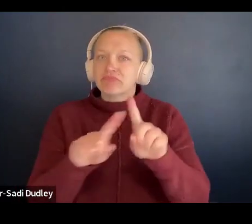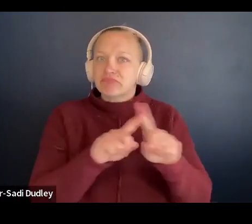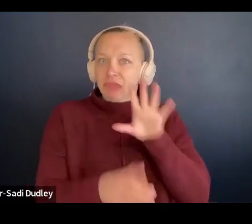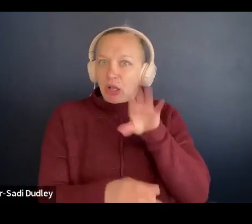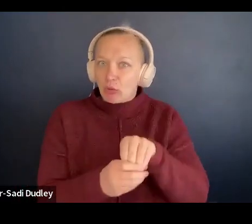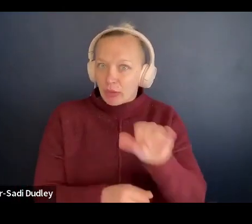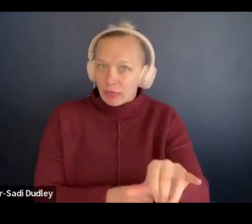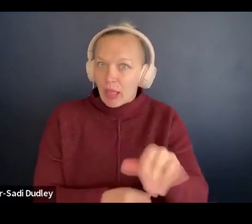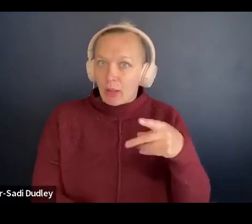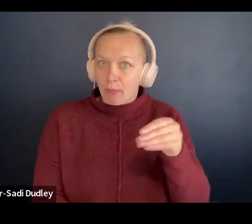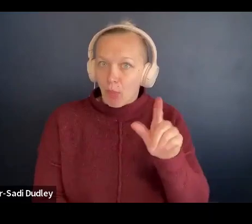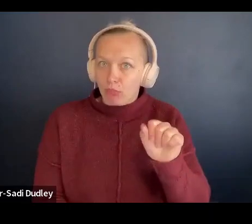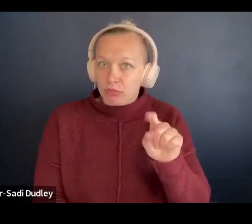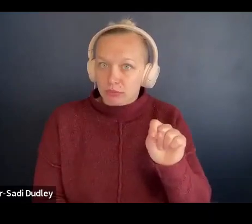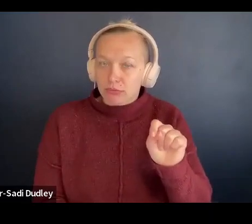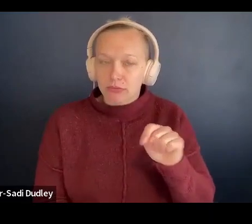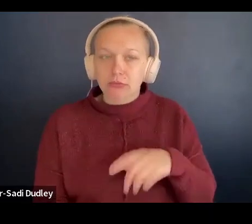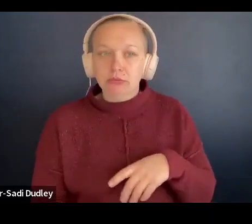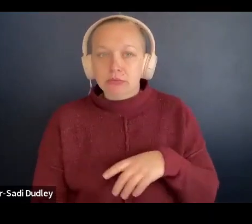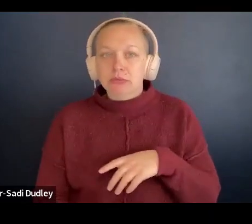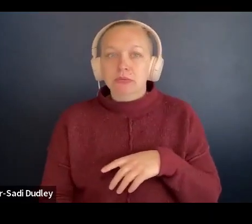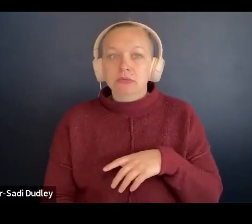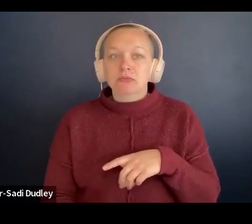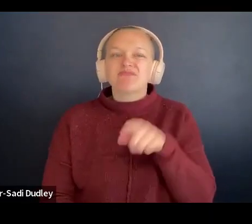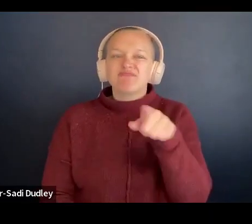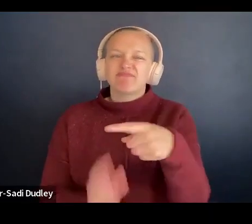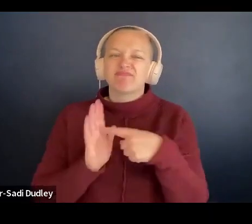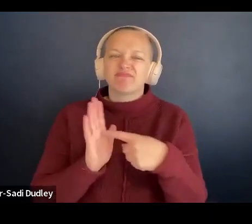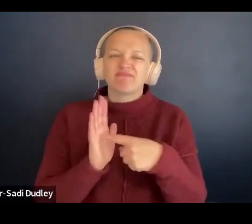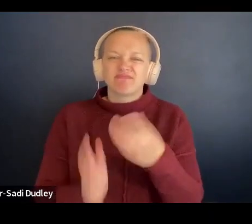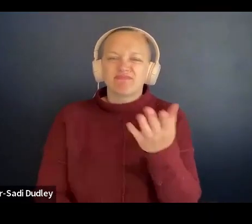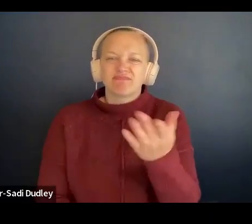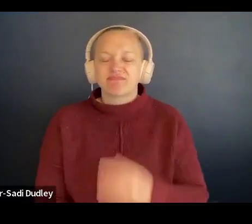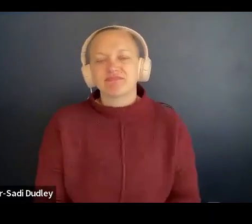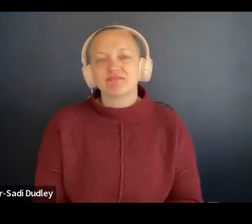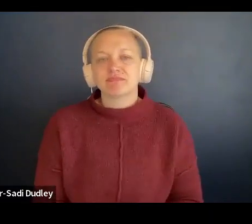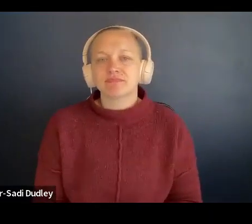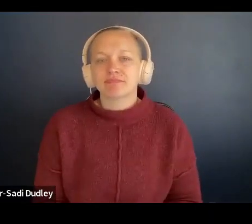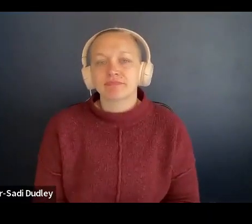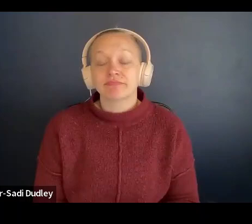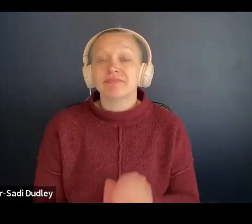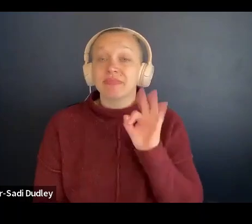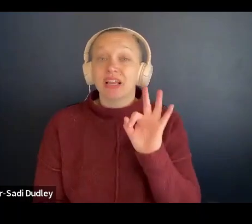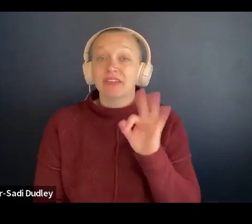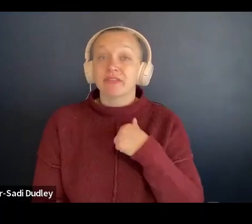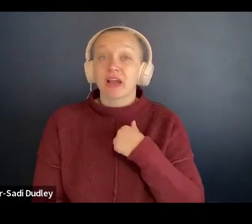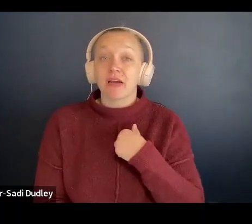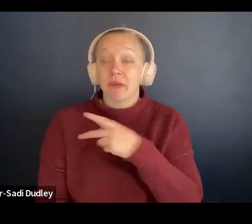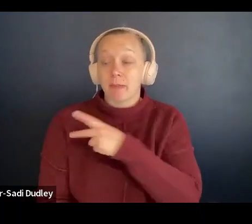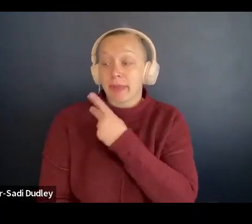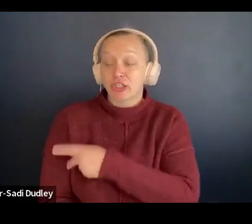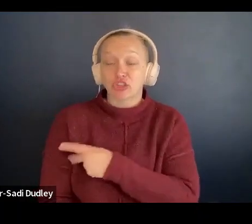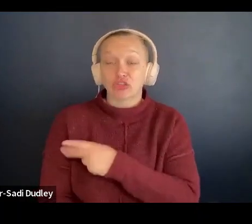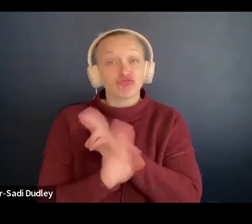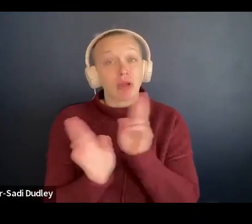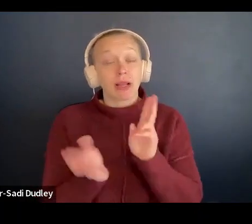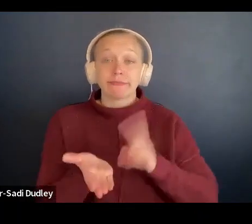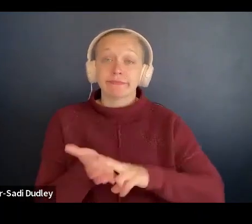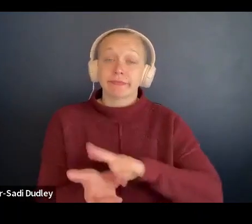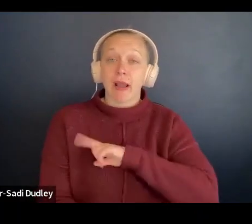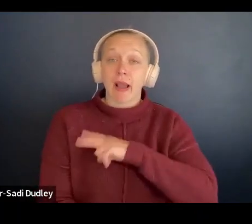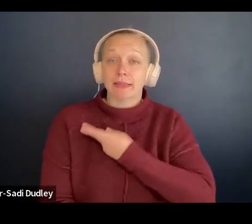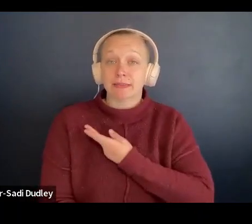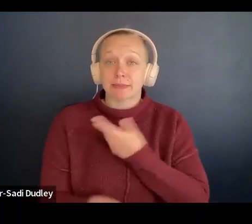post. When I am signing on a patient for hospice, I like to go through this in detail because it is